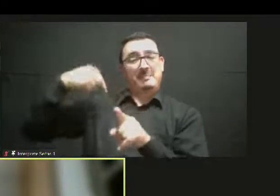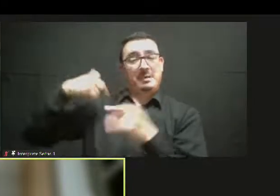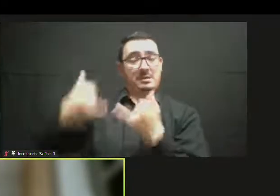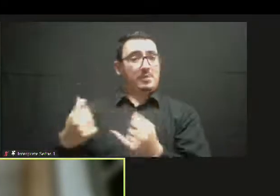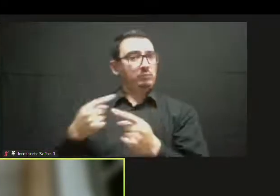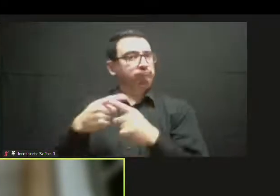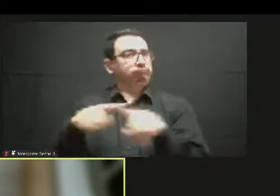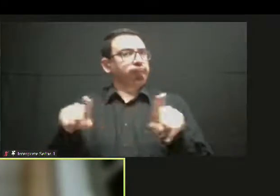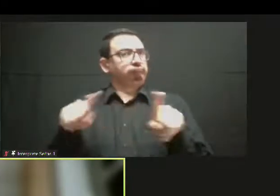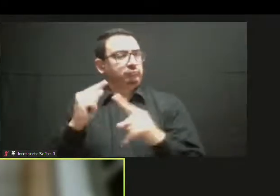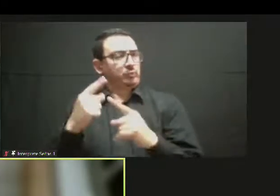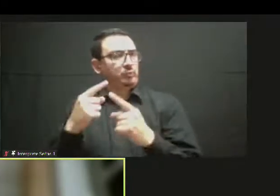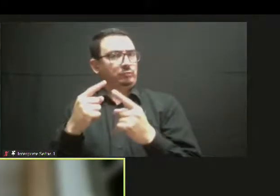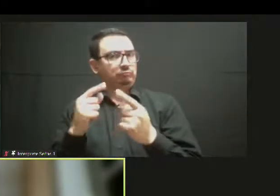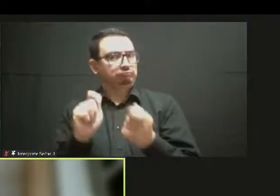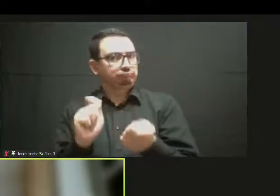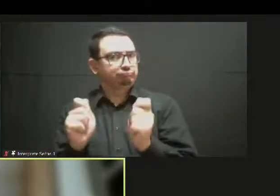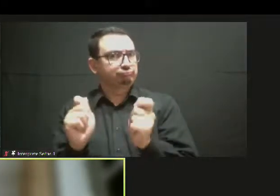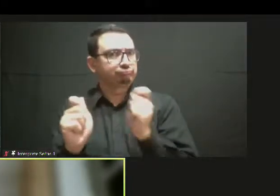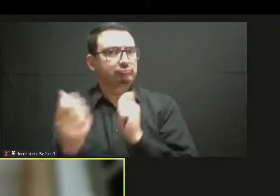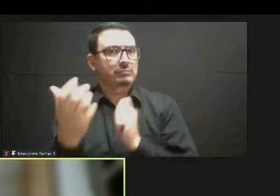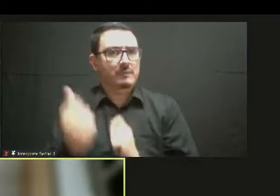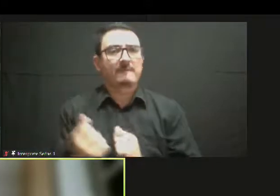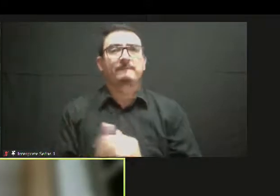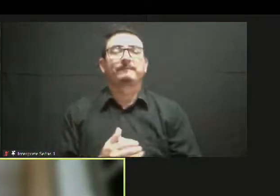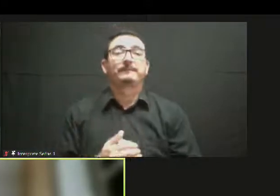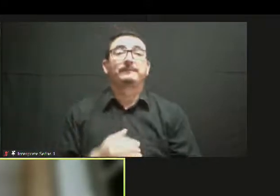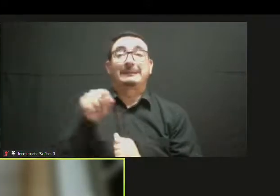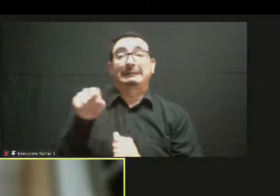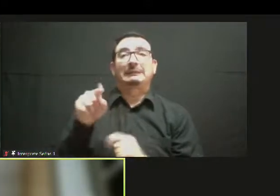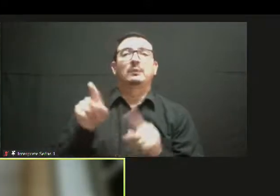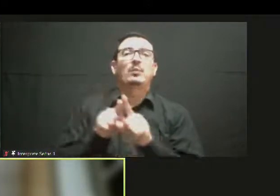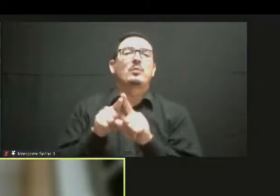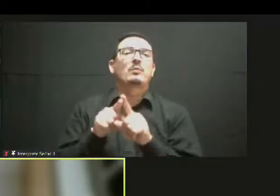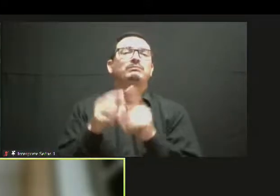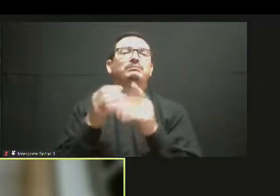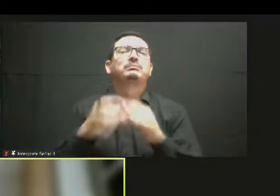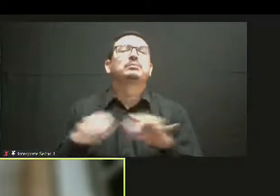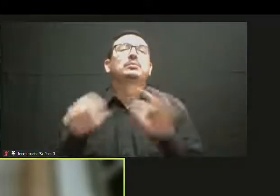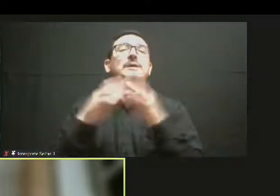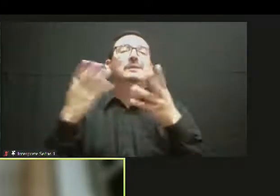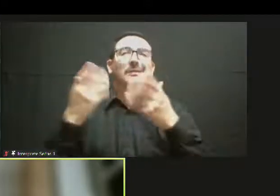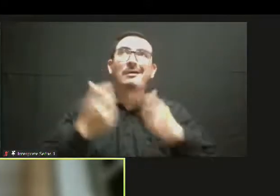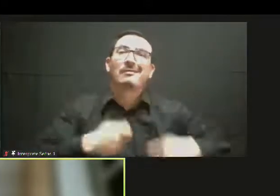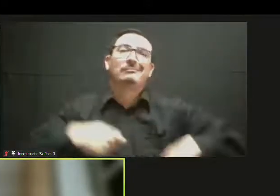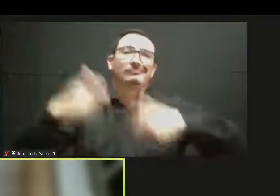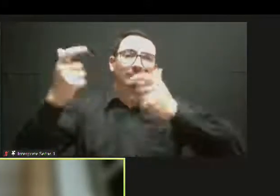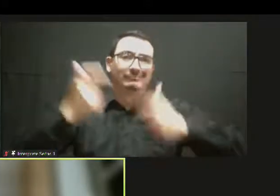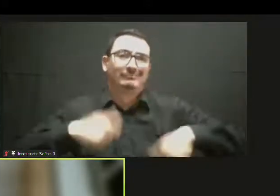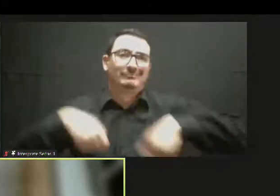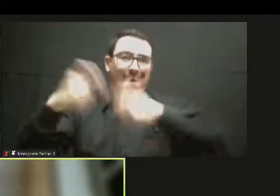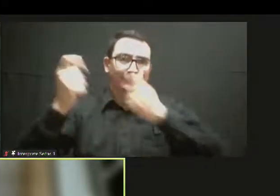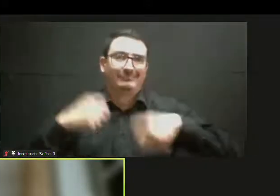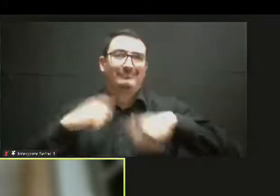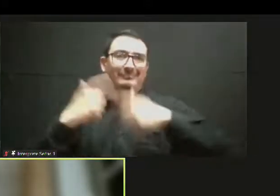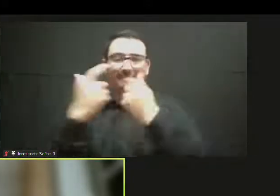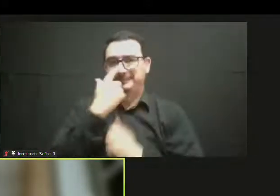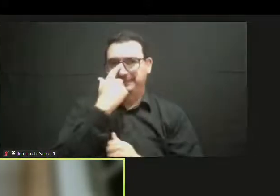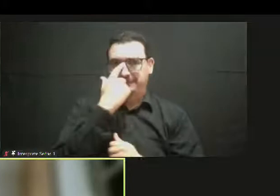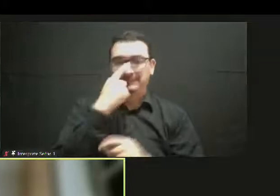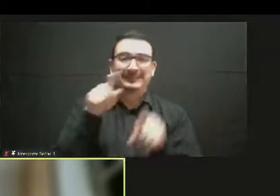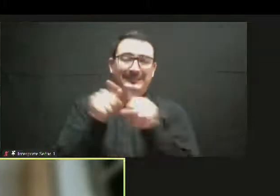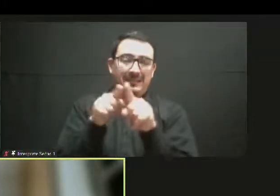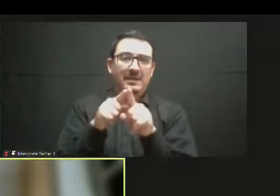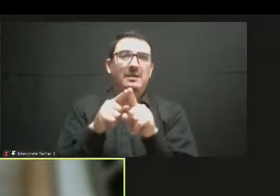these services, but in turn it promotes the growth of the digital economy, more inclusive sort of business models.